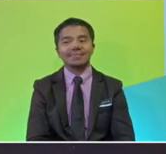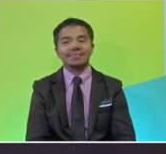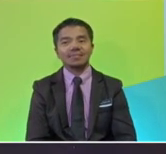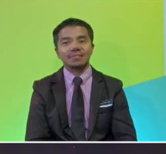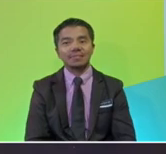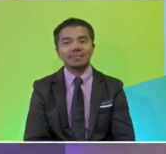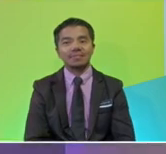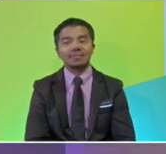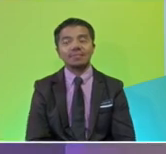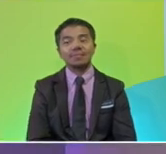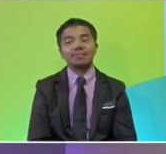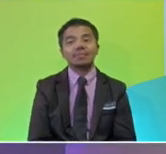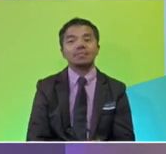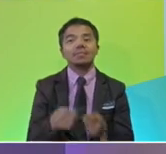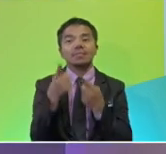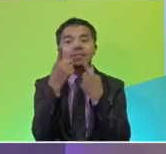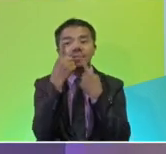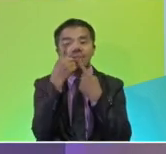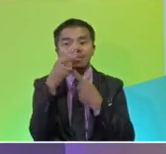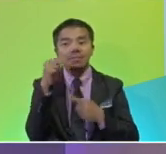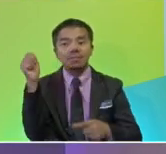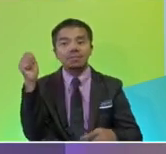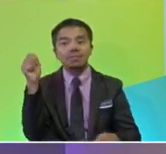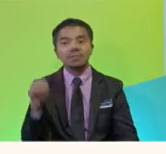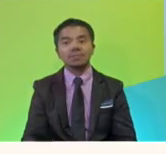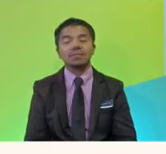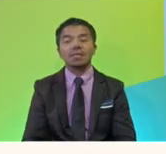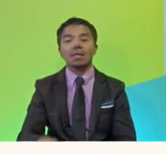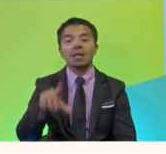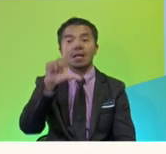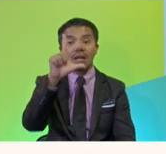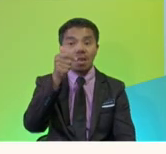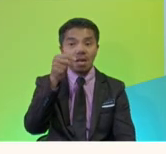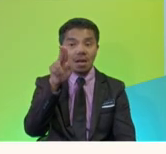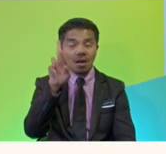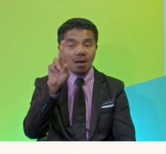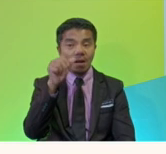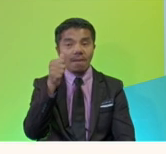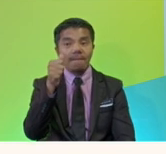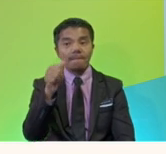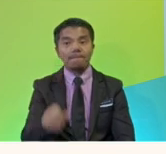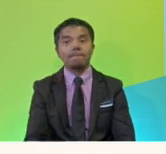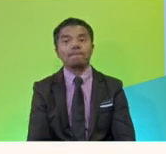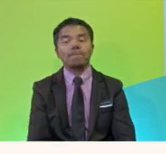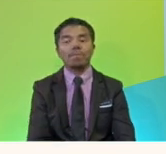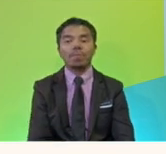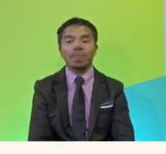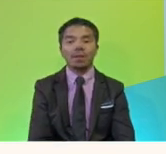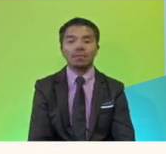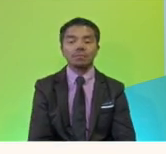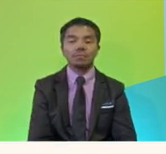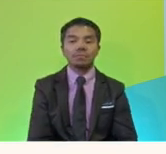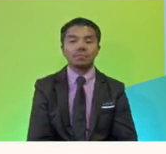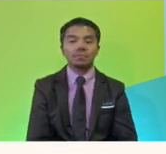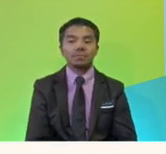Why? Because Laura says, I really like working out and I also like being on a team. And then after that, you can